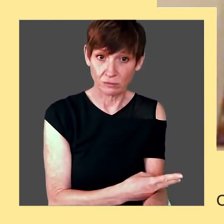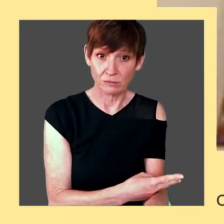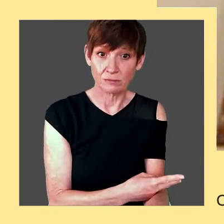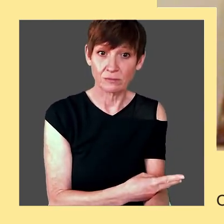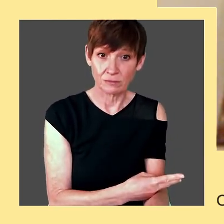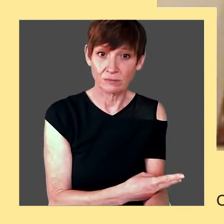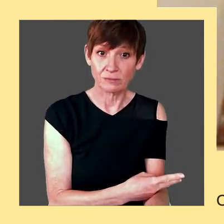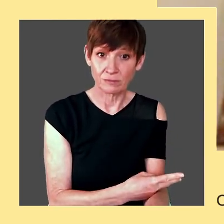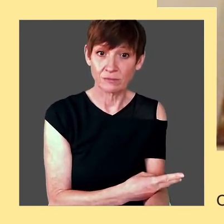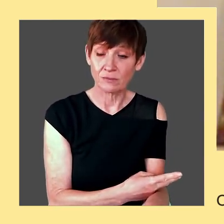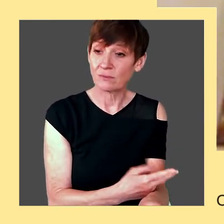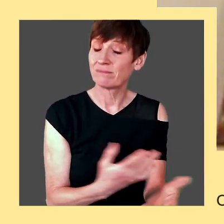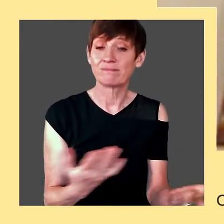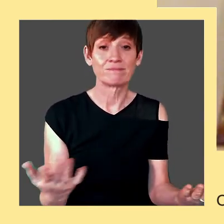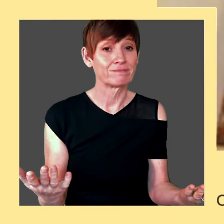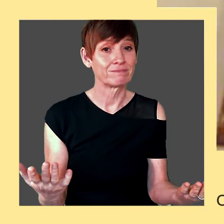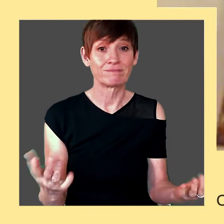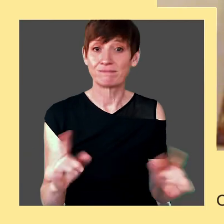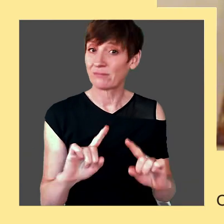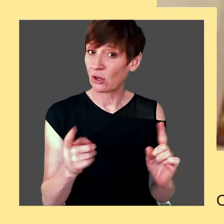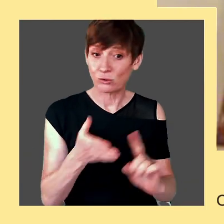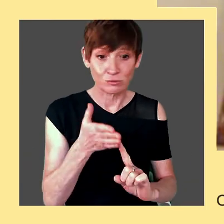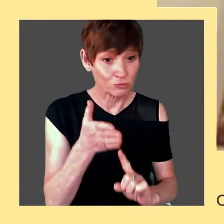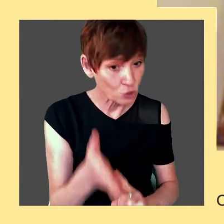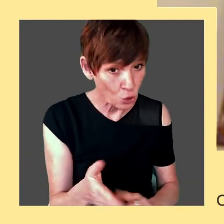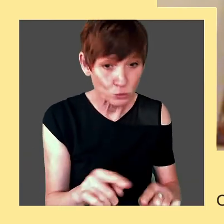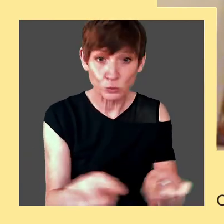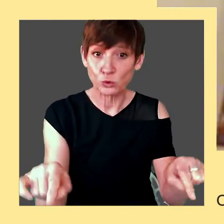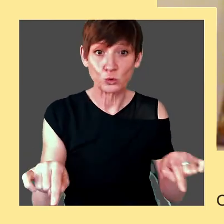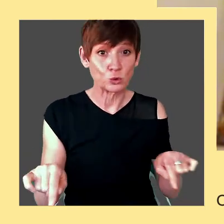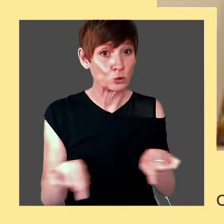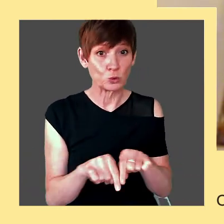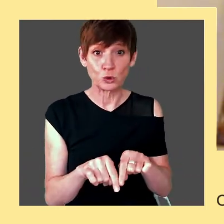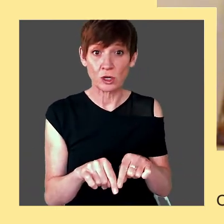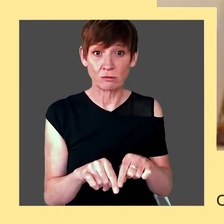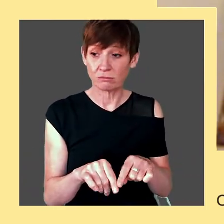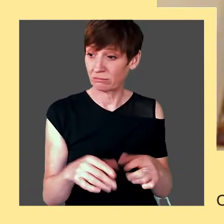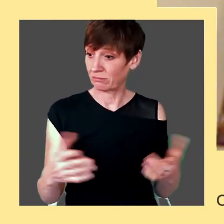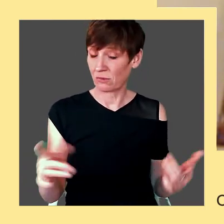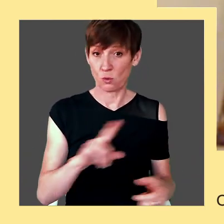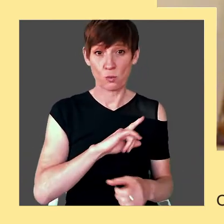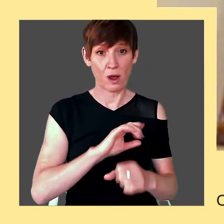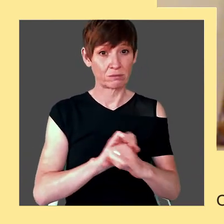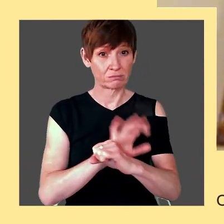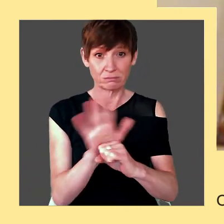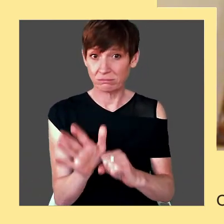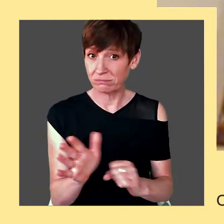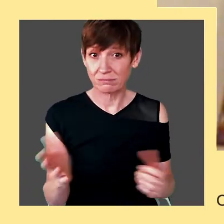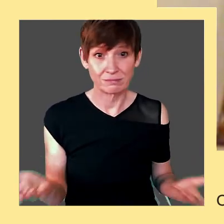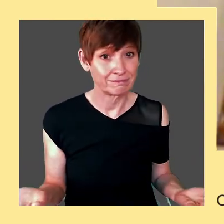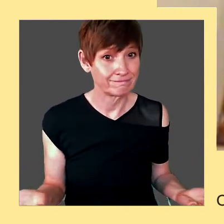studios, to my studio. I haven't got access to anything, and